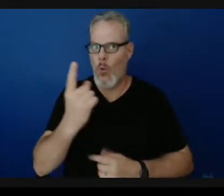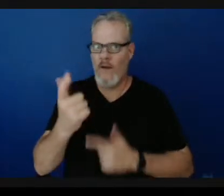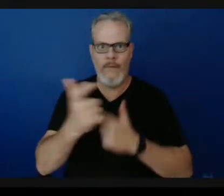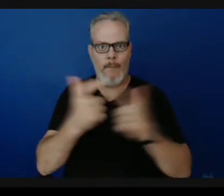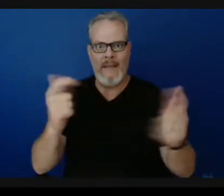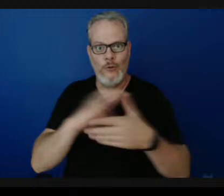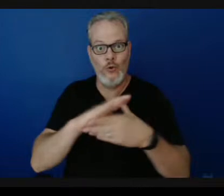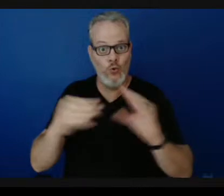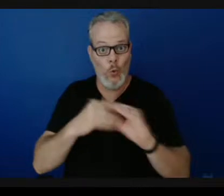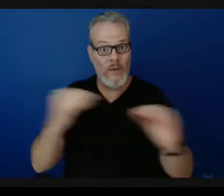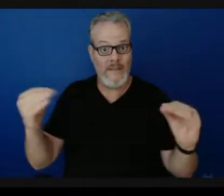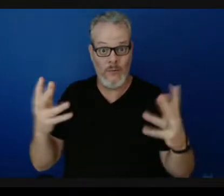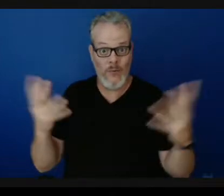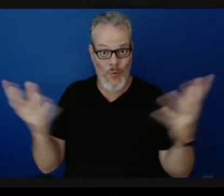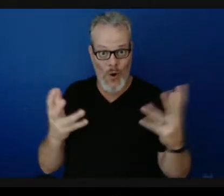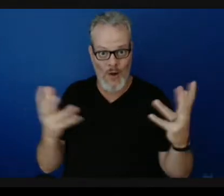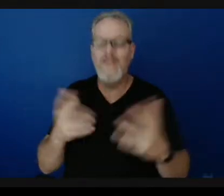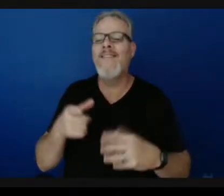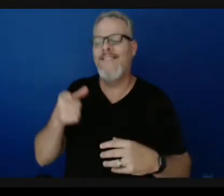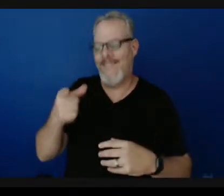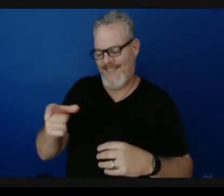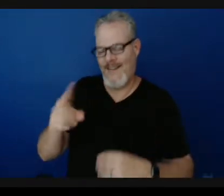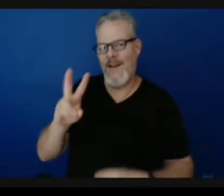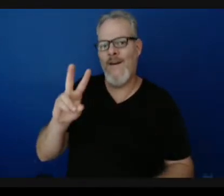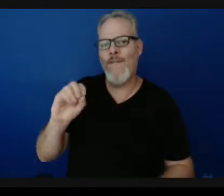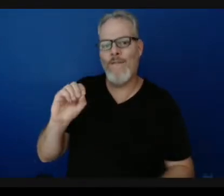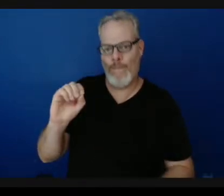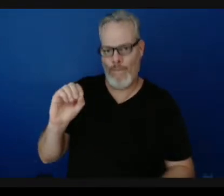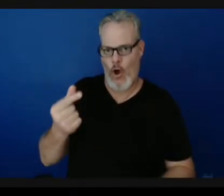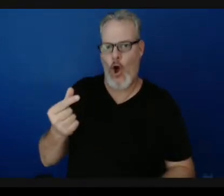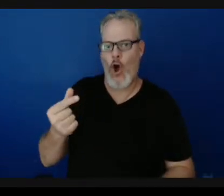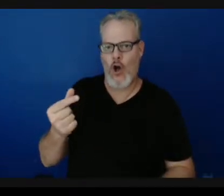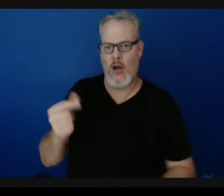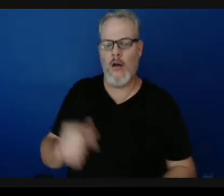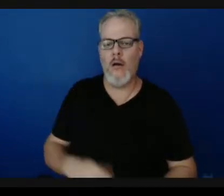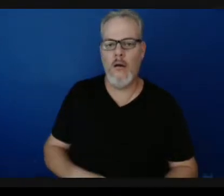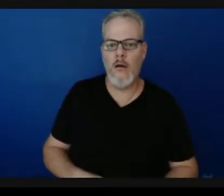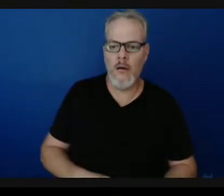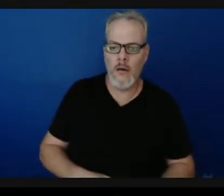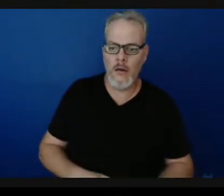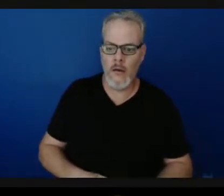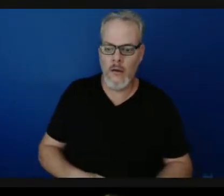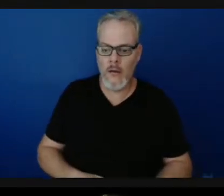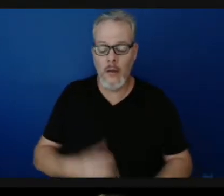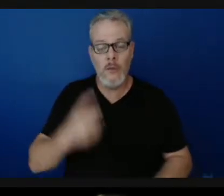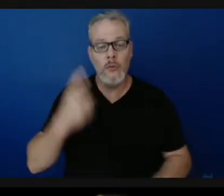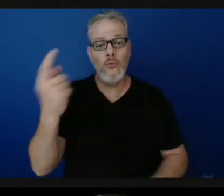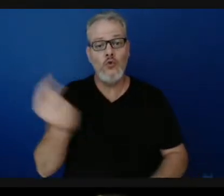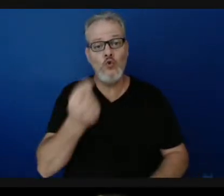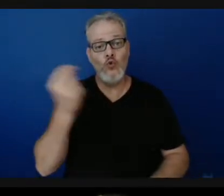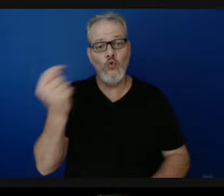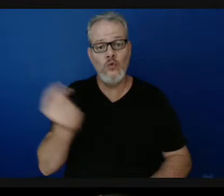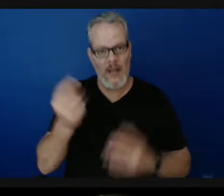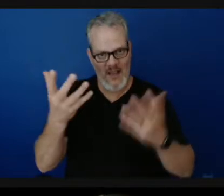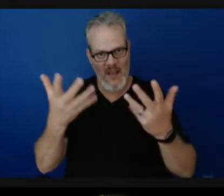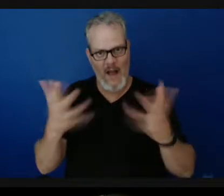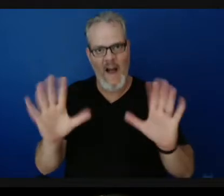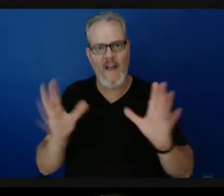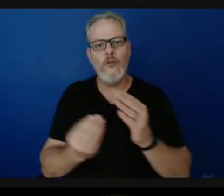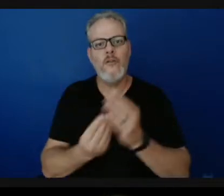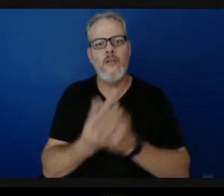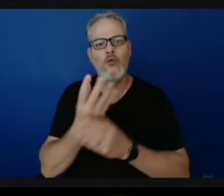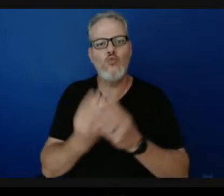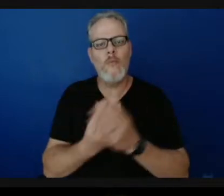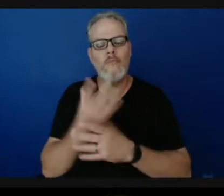up there Tuesday after the eruption had paused, and we were kind of shocked at how much fog was